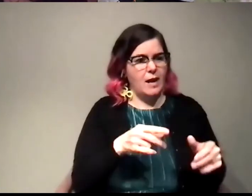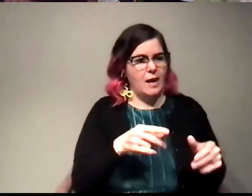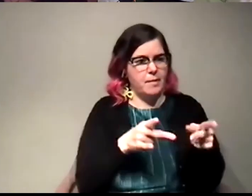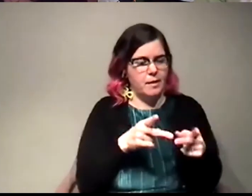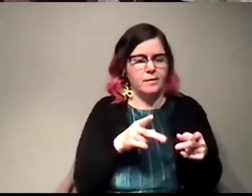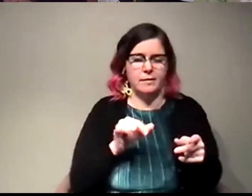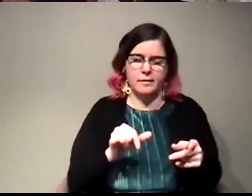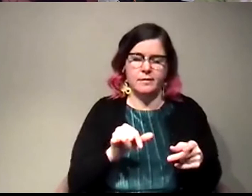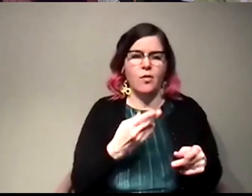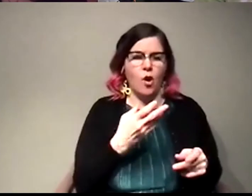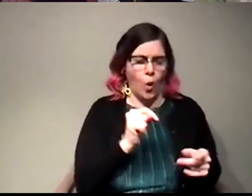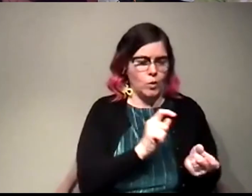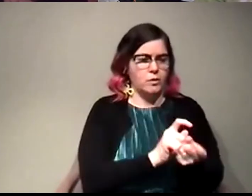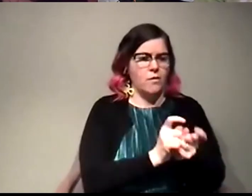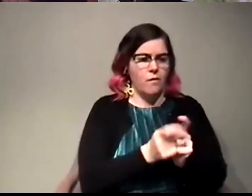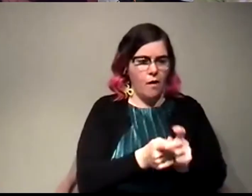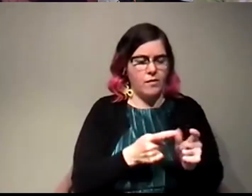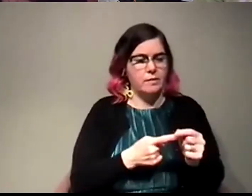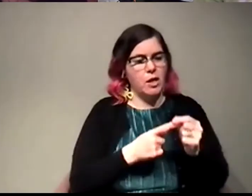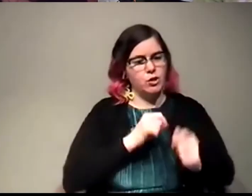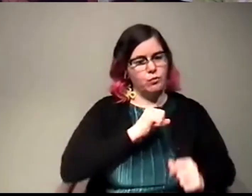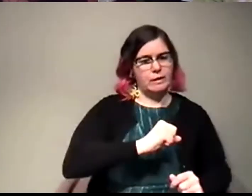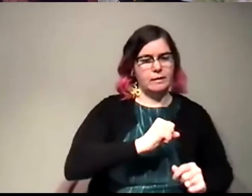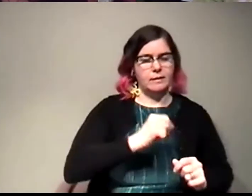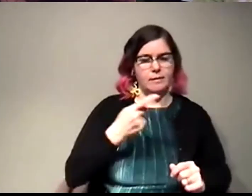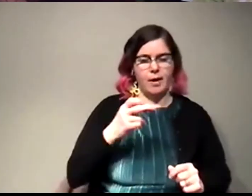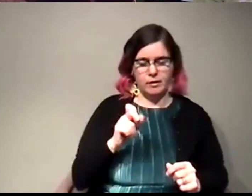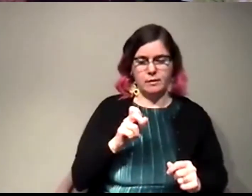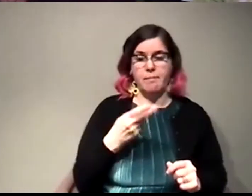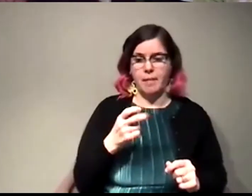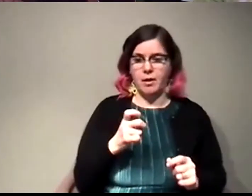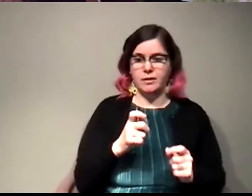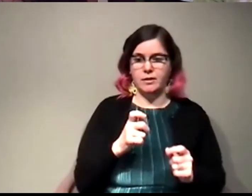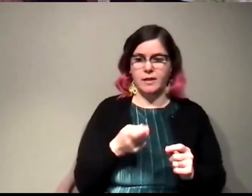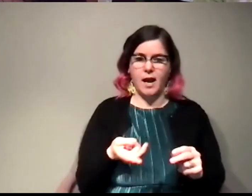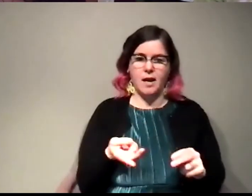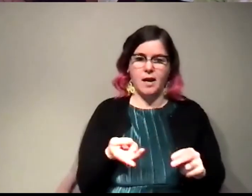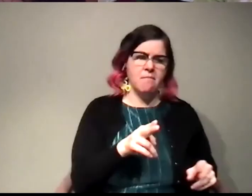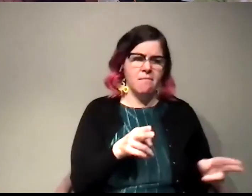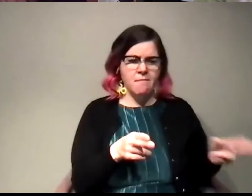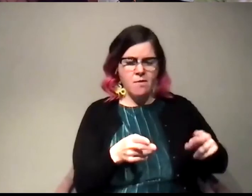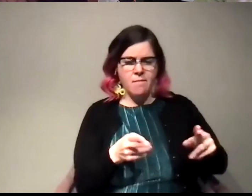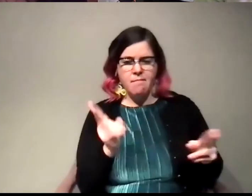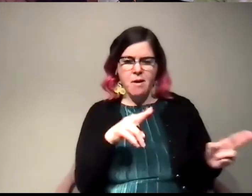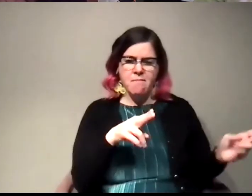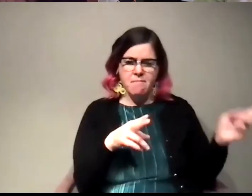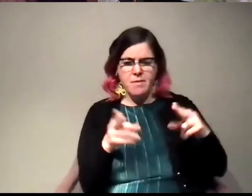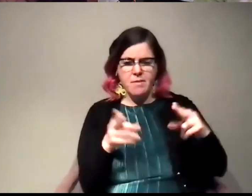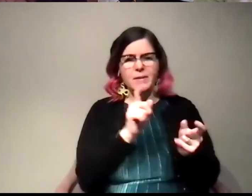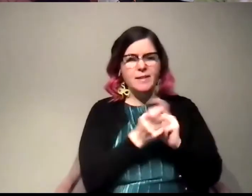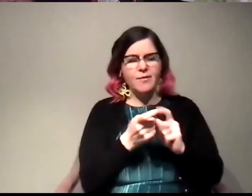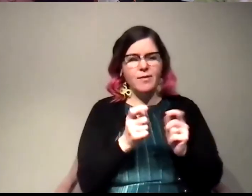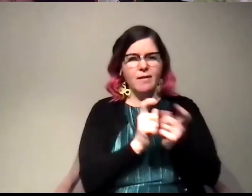the host evolves, you know, a special kind of resistance against the parasite. So the parasite just one-ups them back and evolves a different way to be a better